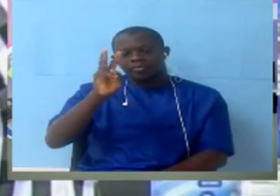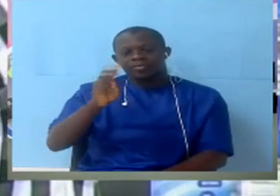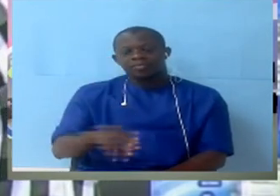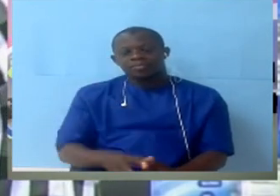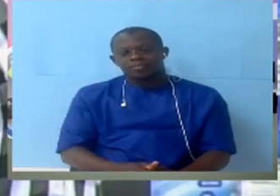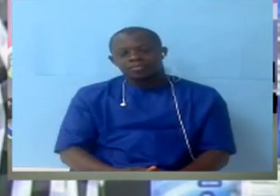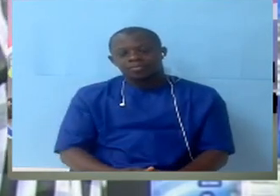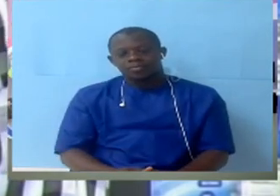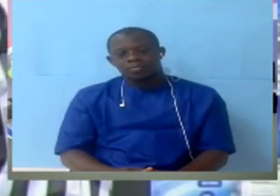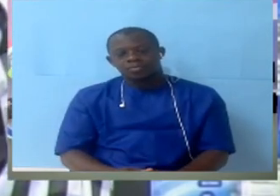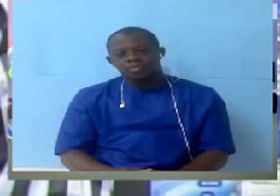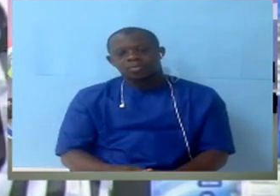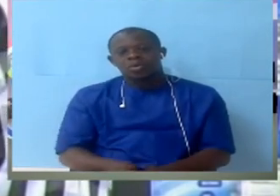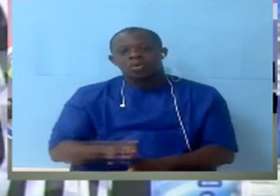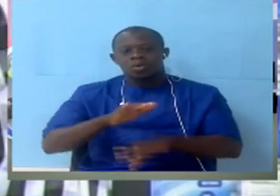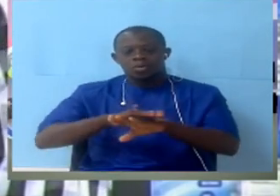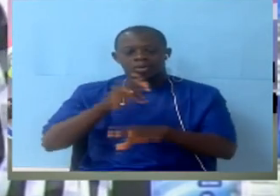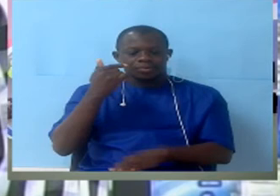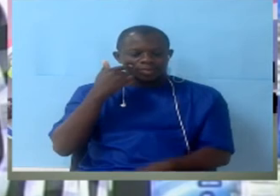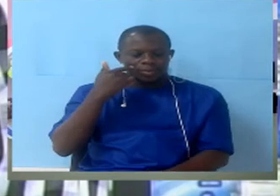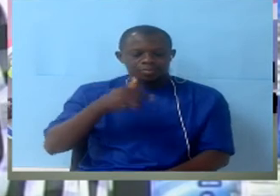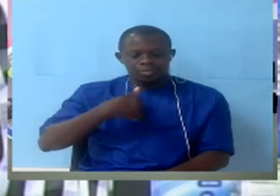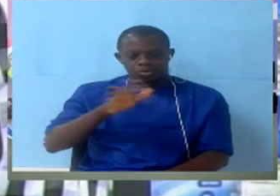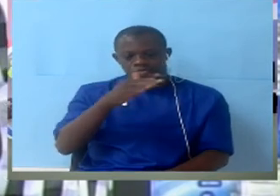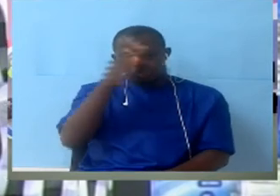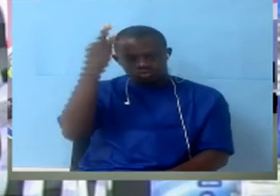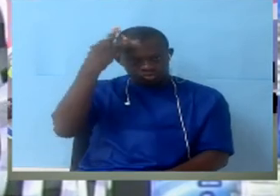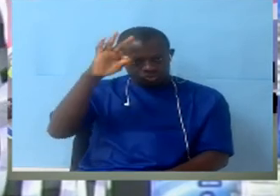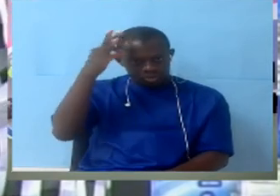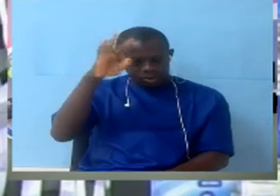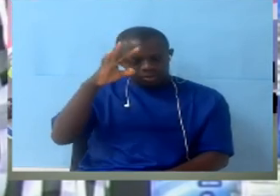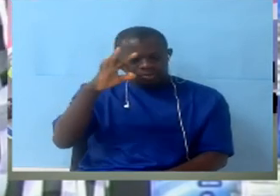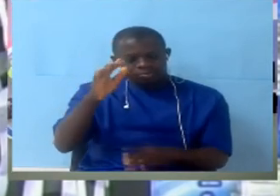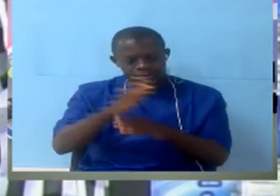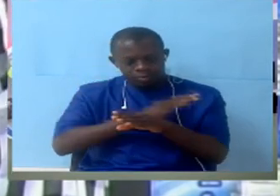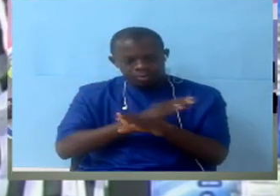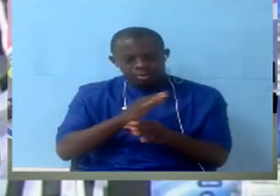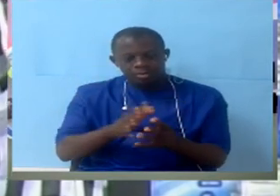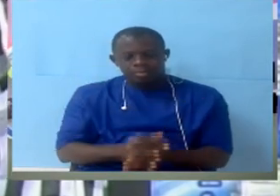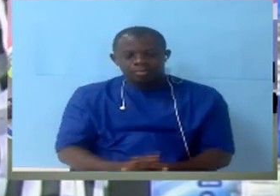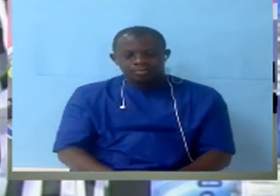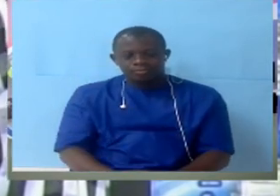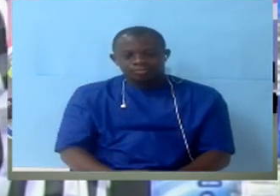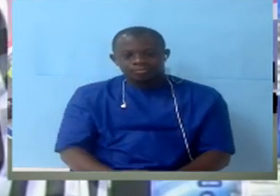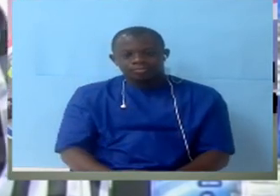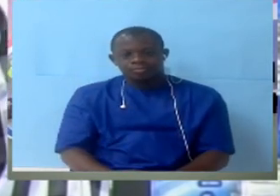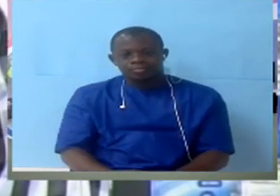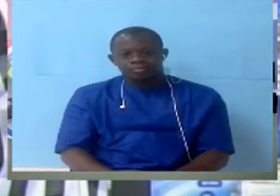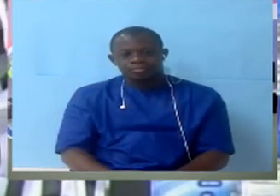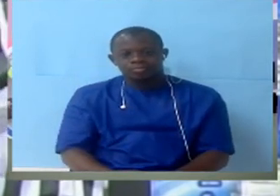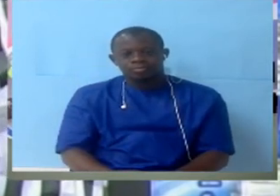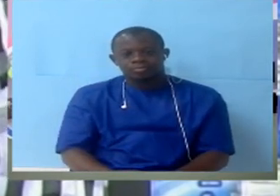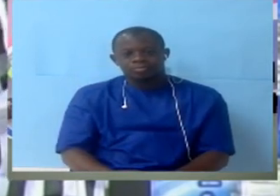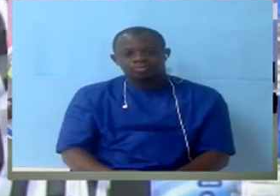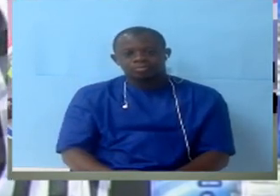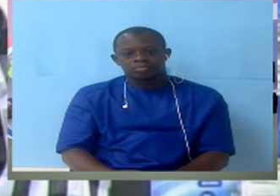2012. Okay, that what was classes for? That day I went to classes. But what was informed? Because that